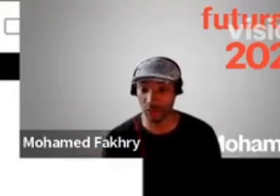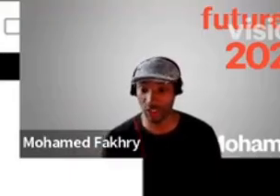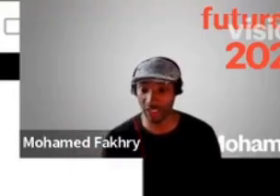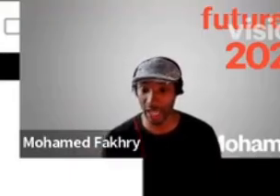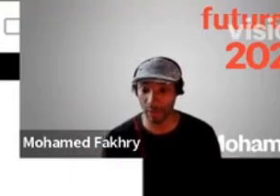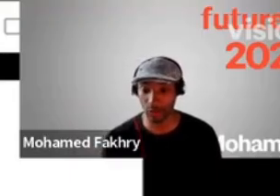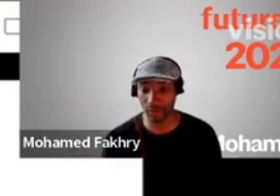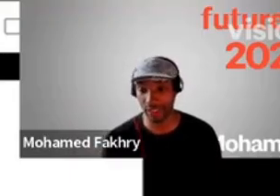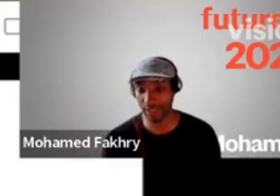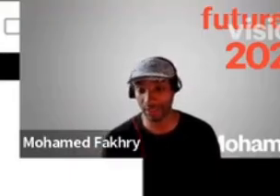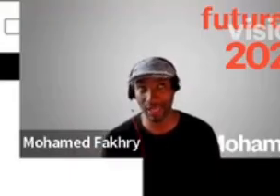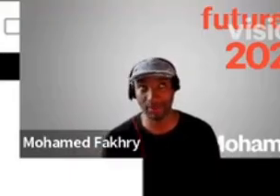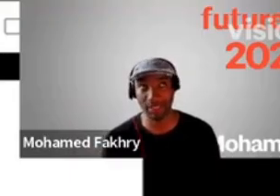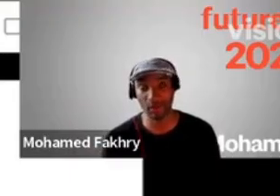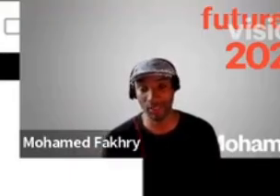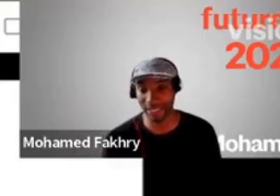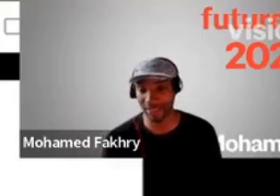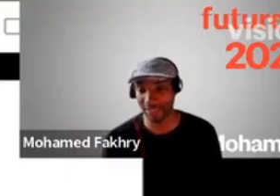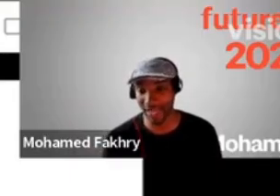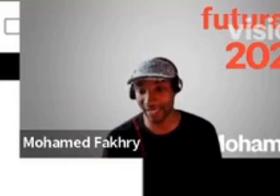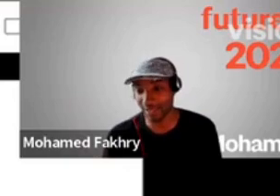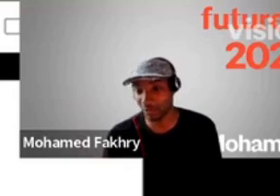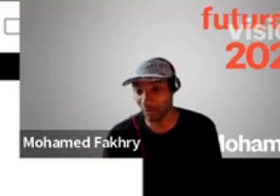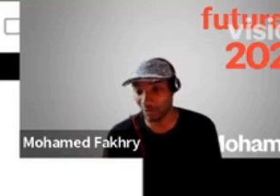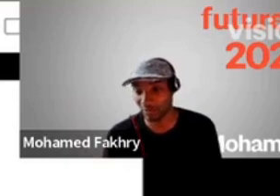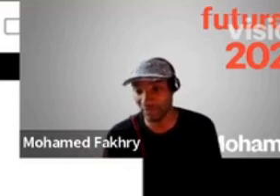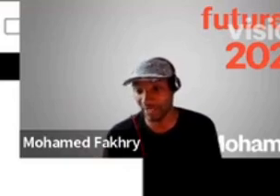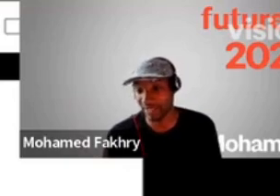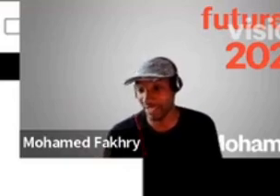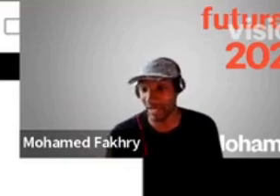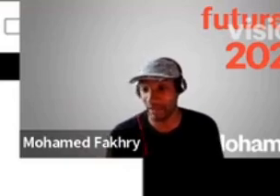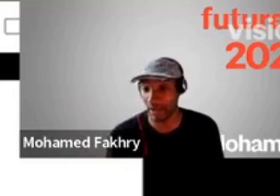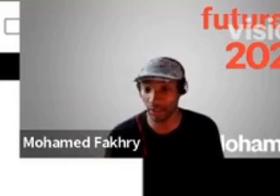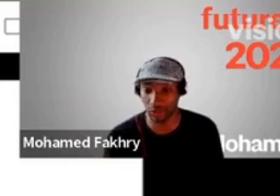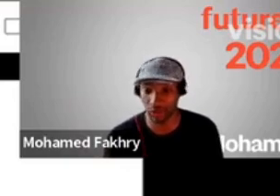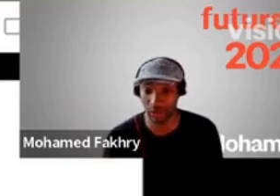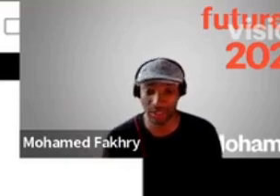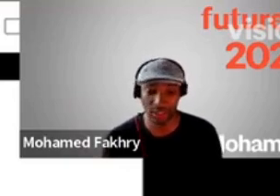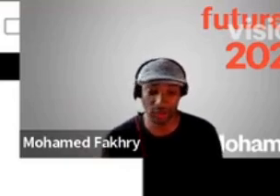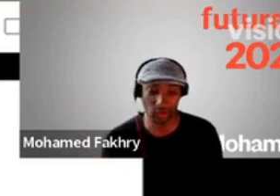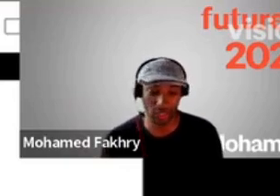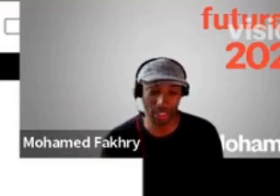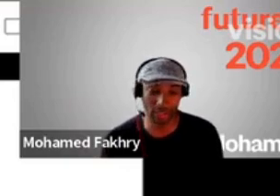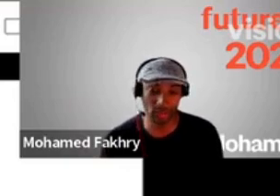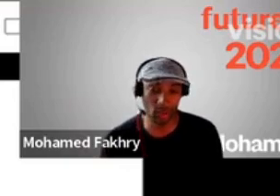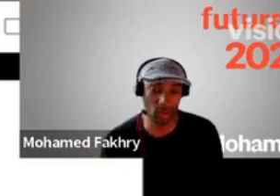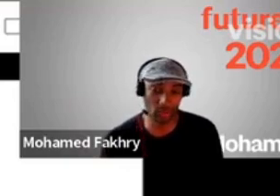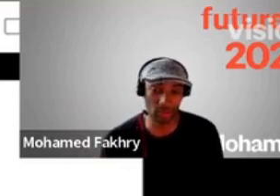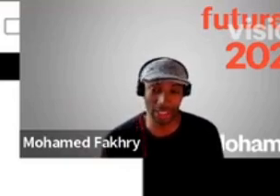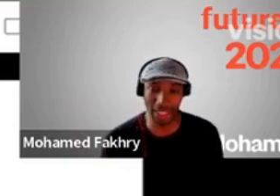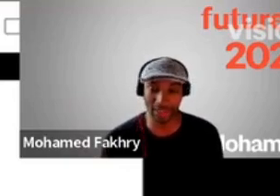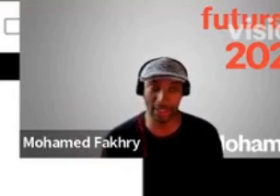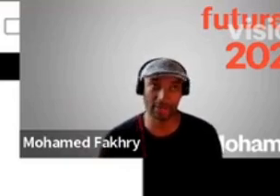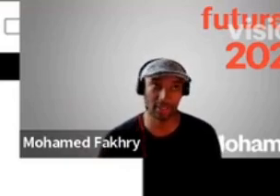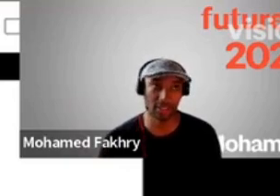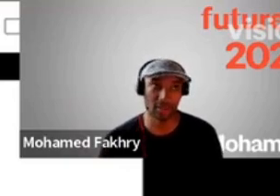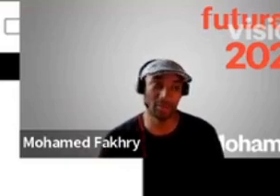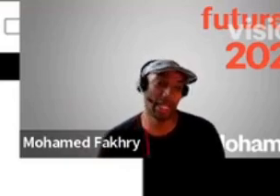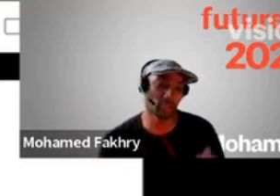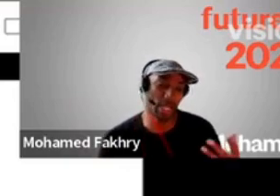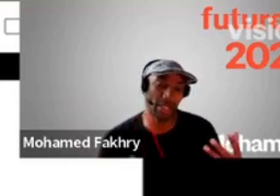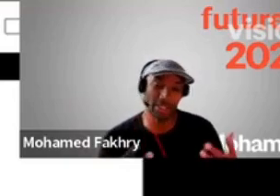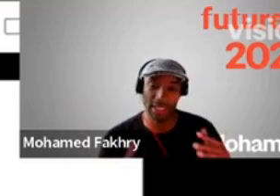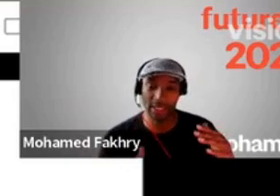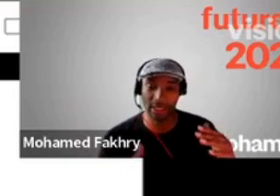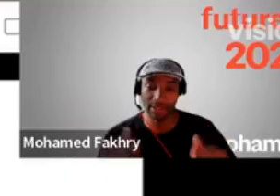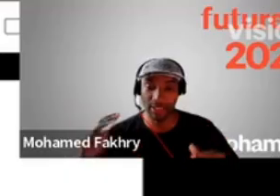of technology now. So there is, I will not say there is any excuse, but then it is available out here. So yeah, it's one way to look at things. But